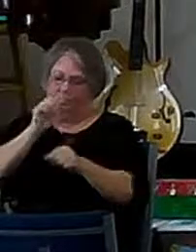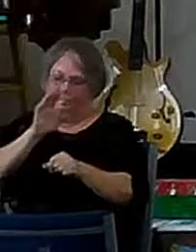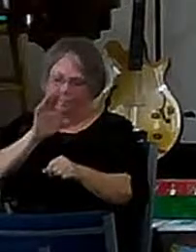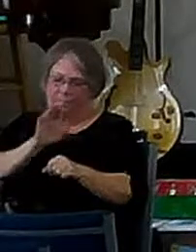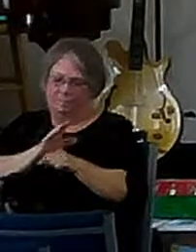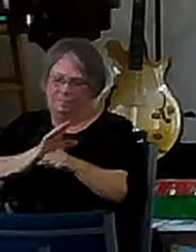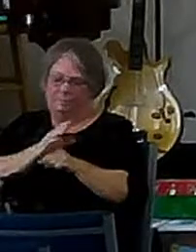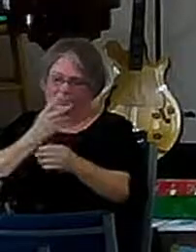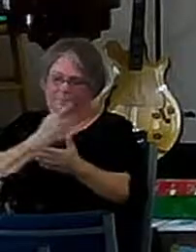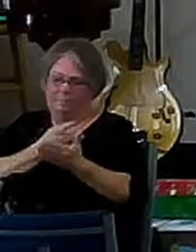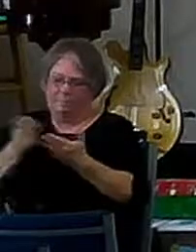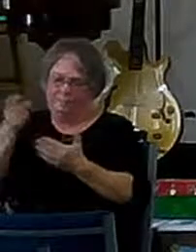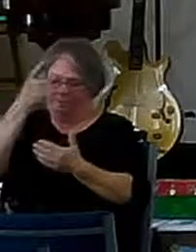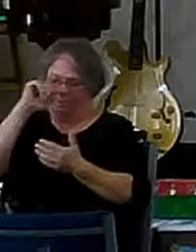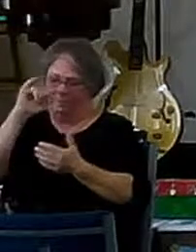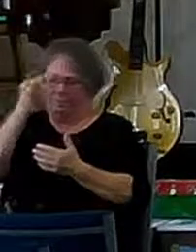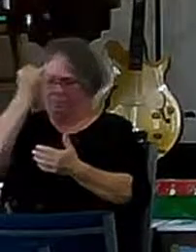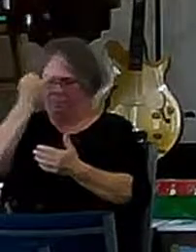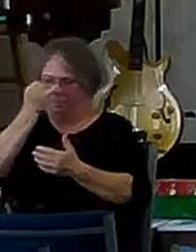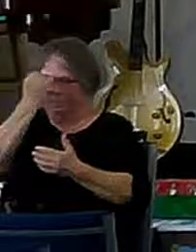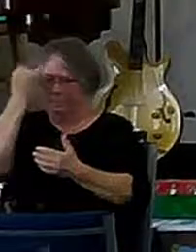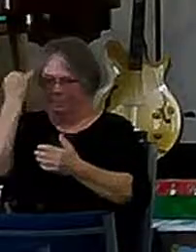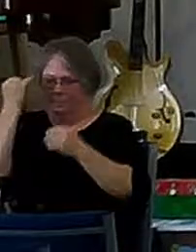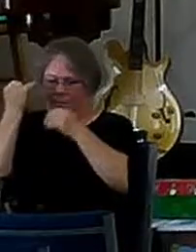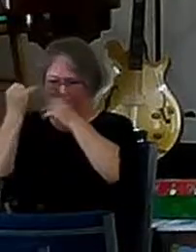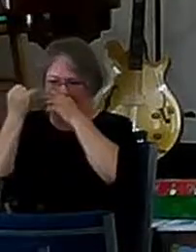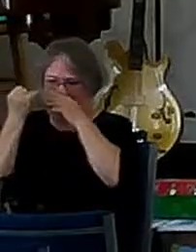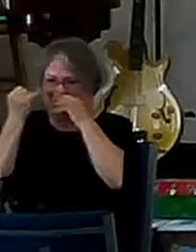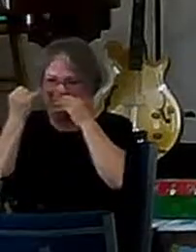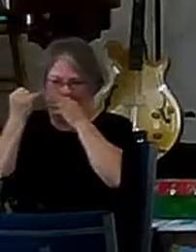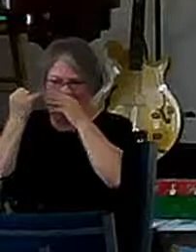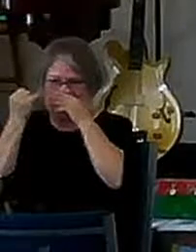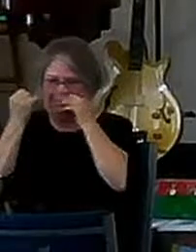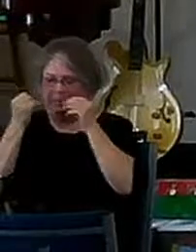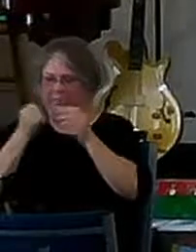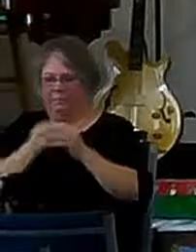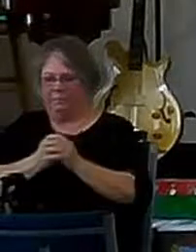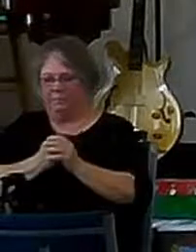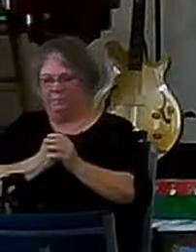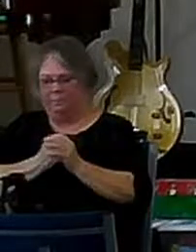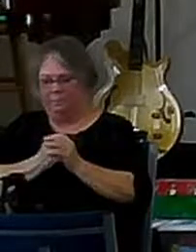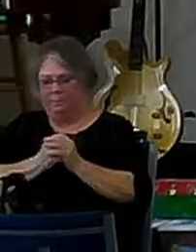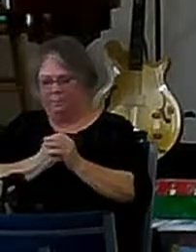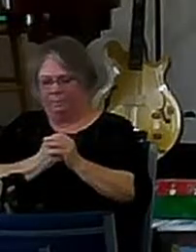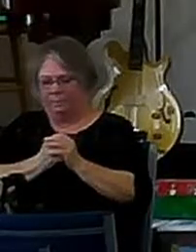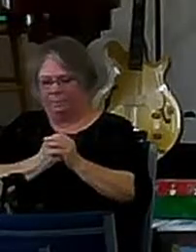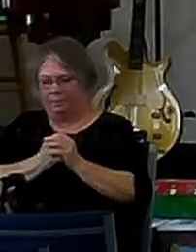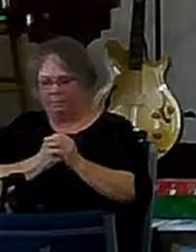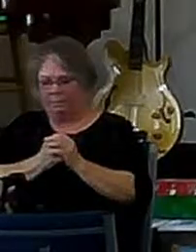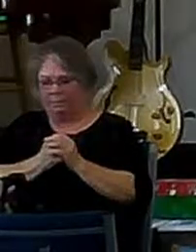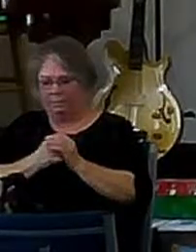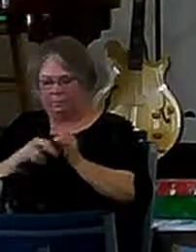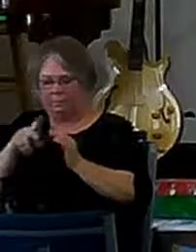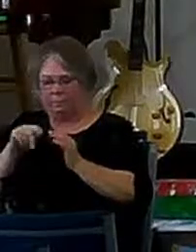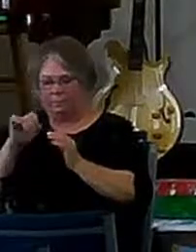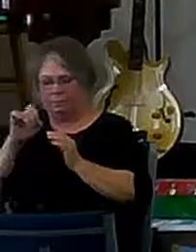Israel? And so it is logical that Paul would entertain these